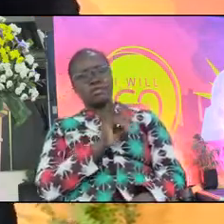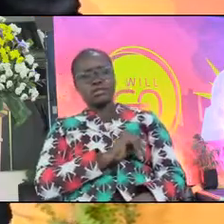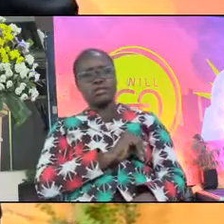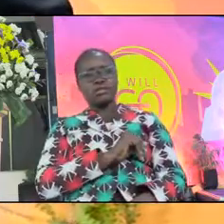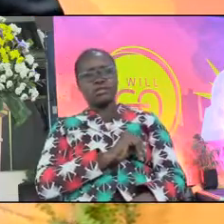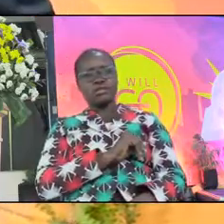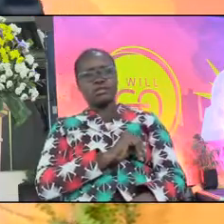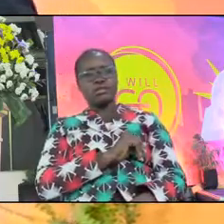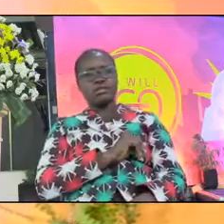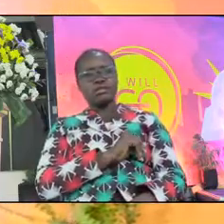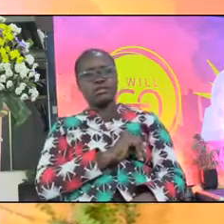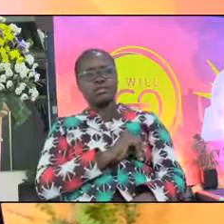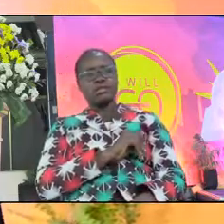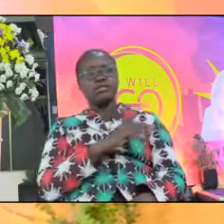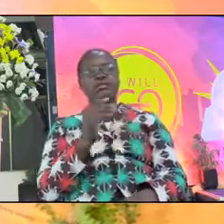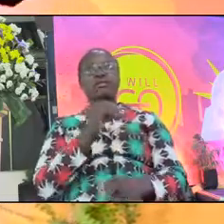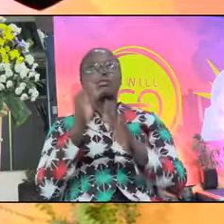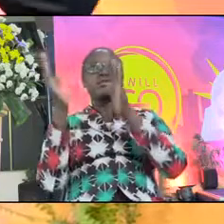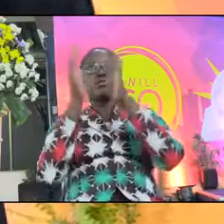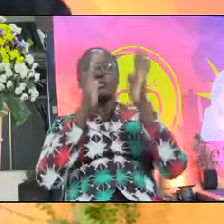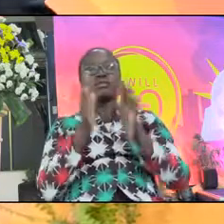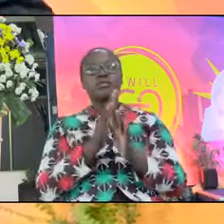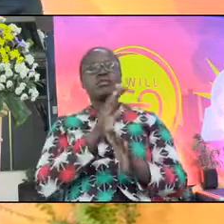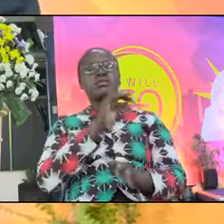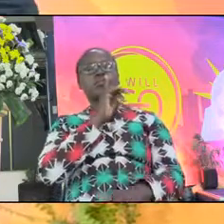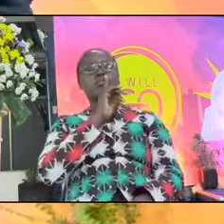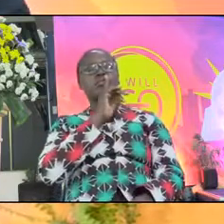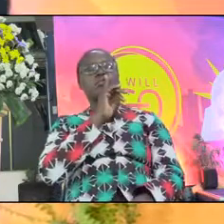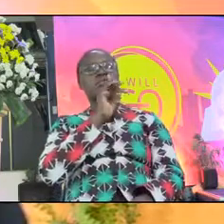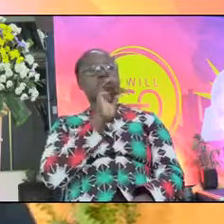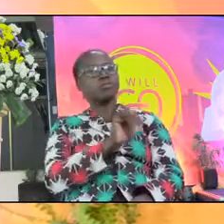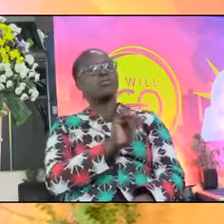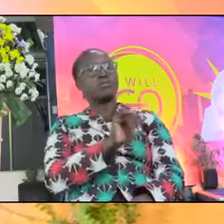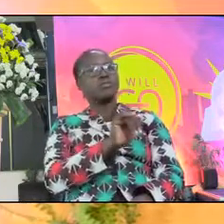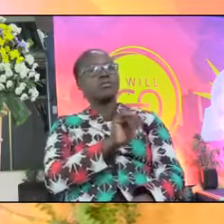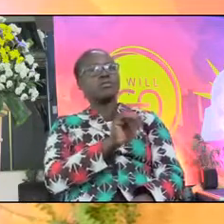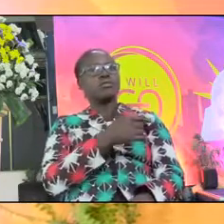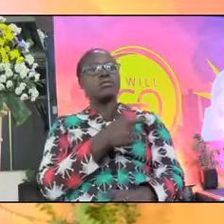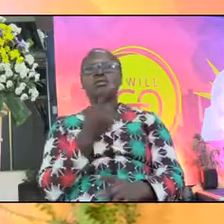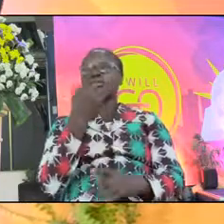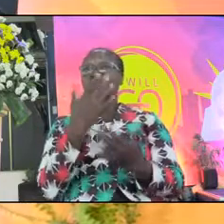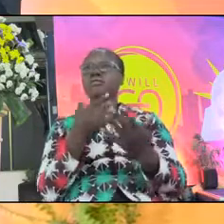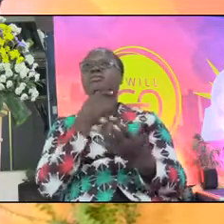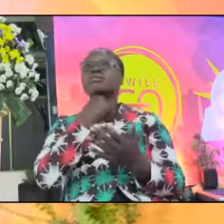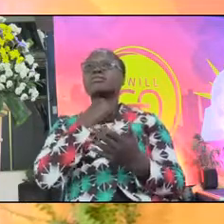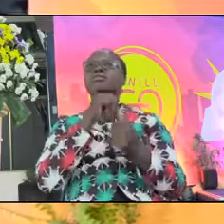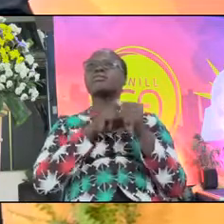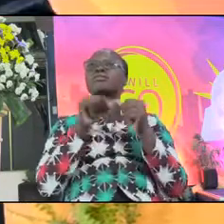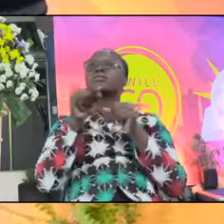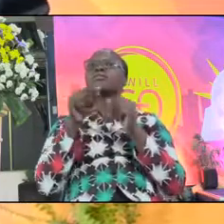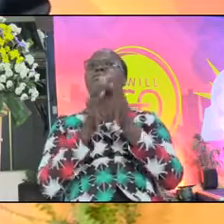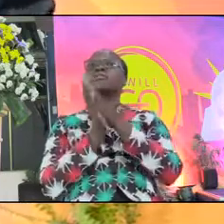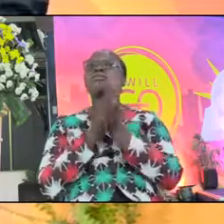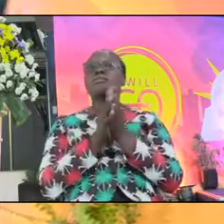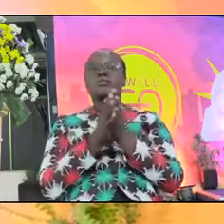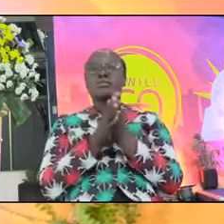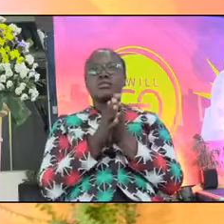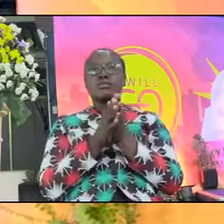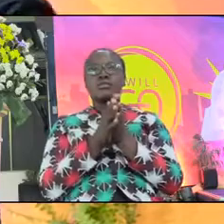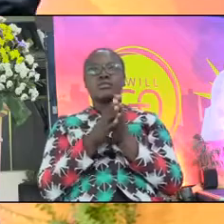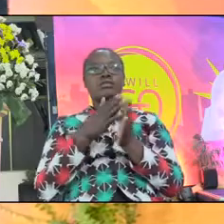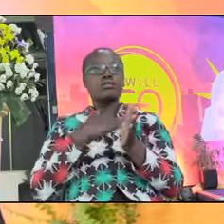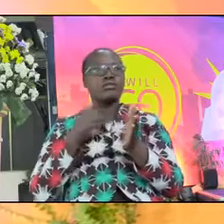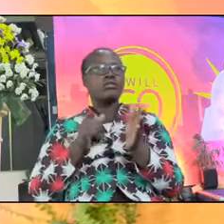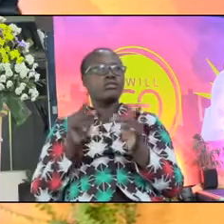up. And the storm, shut up. But the one thing I like about that story,